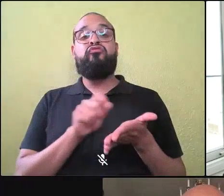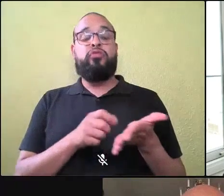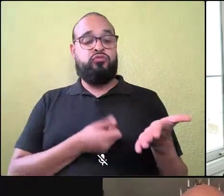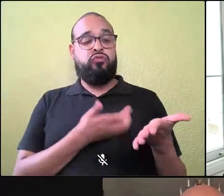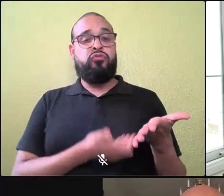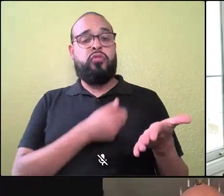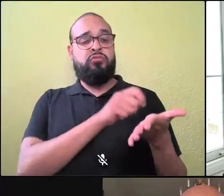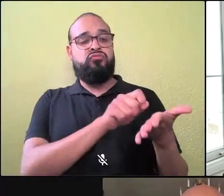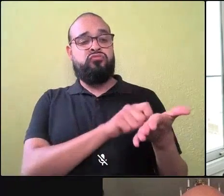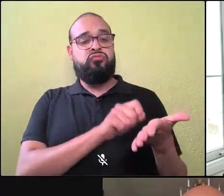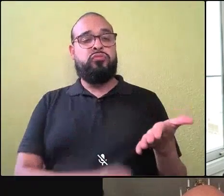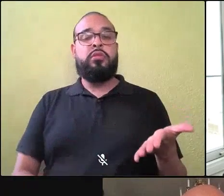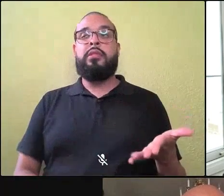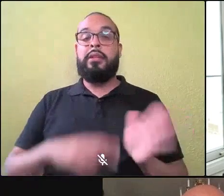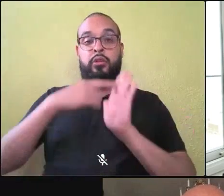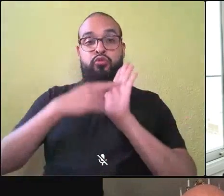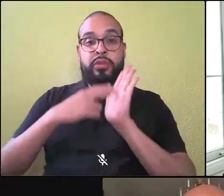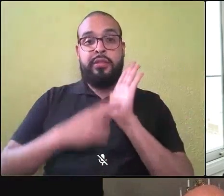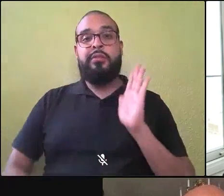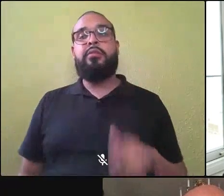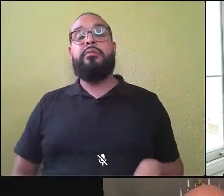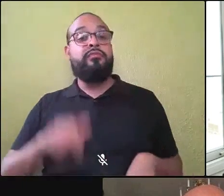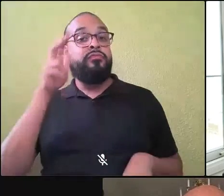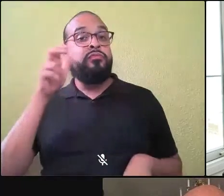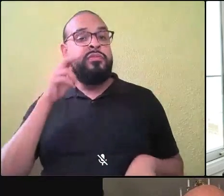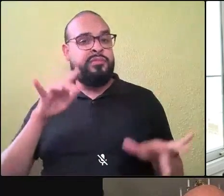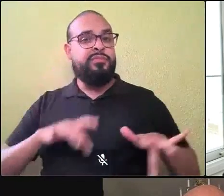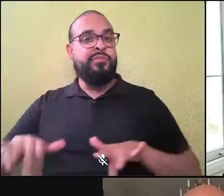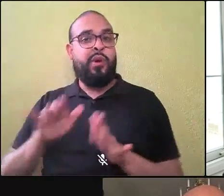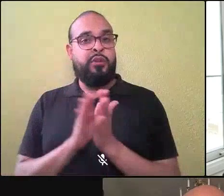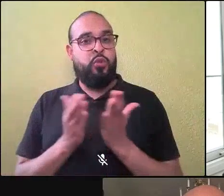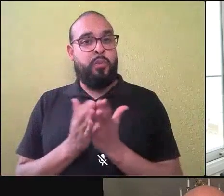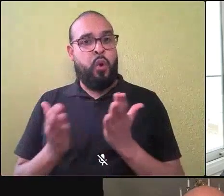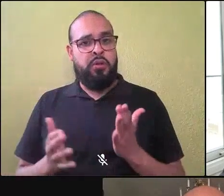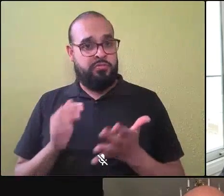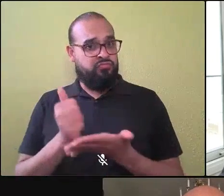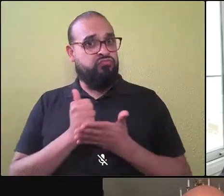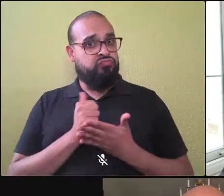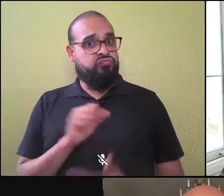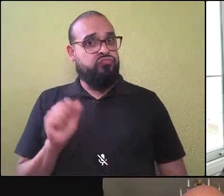in certain spaces of time were helpful. I found that actually,